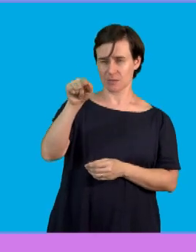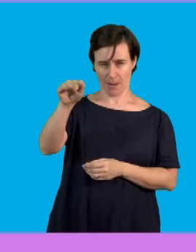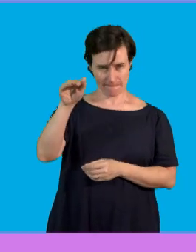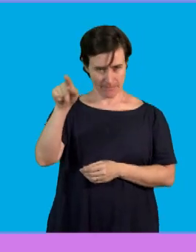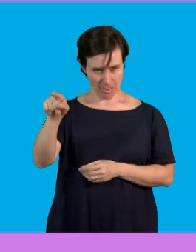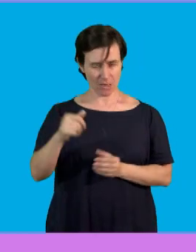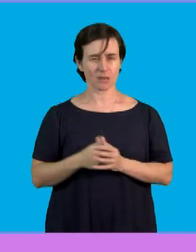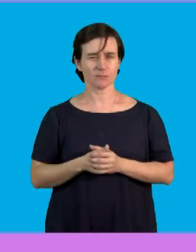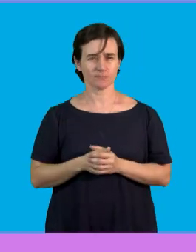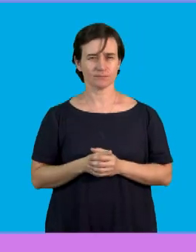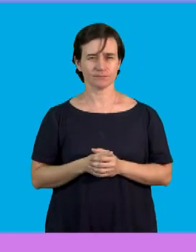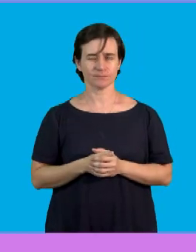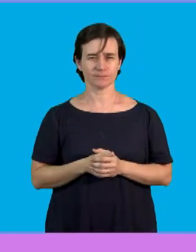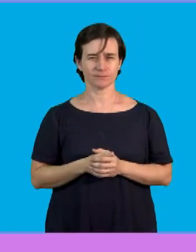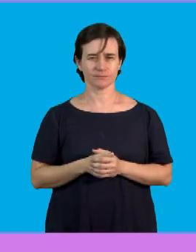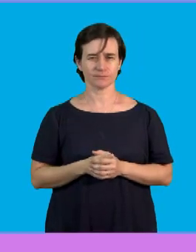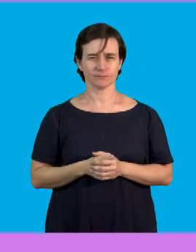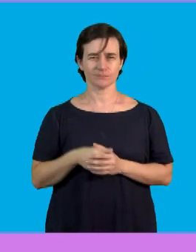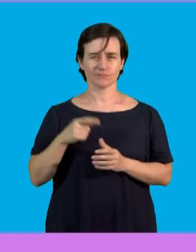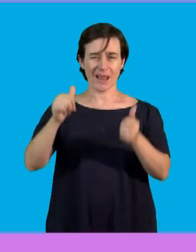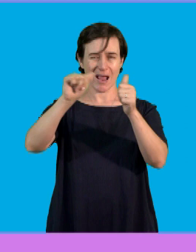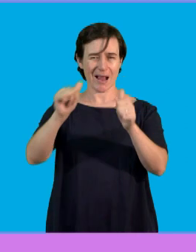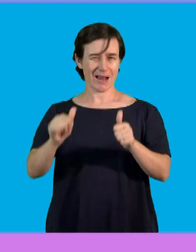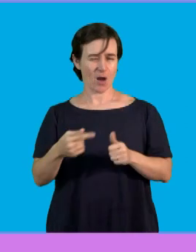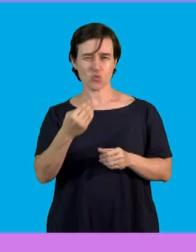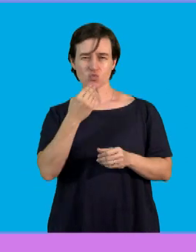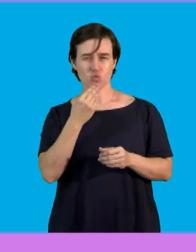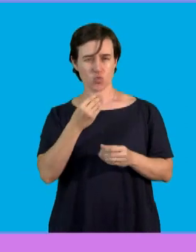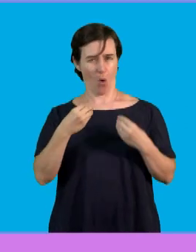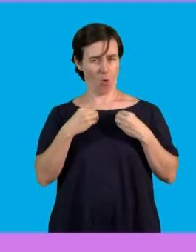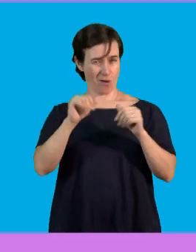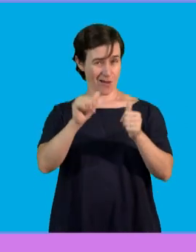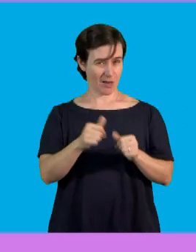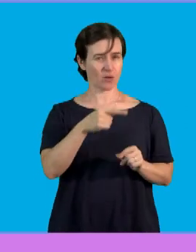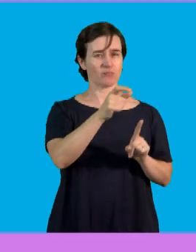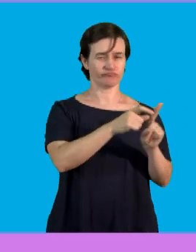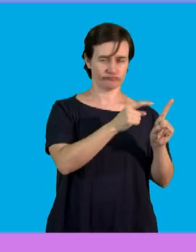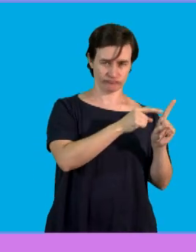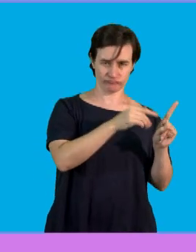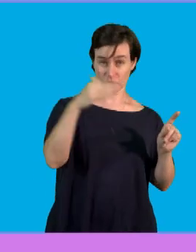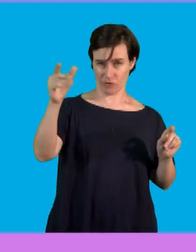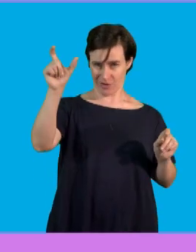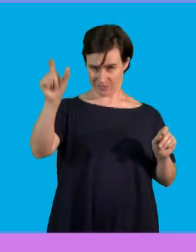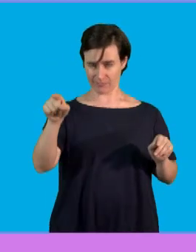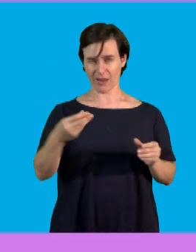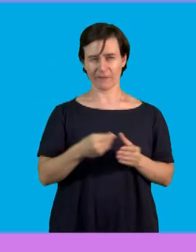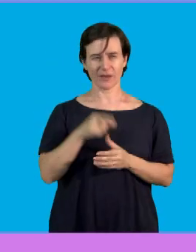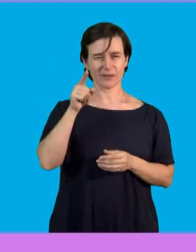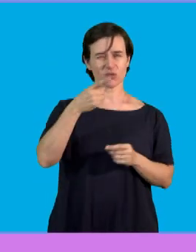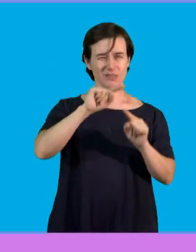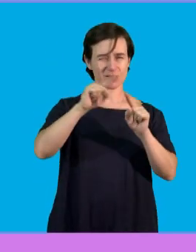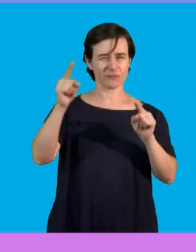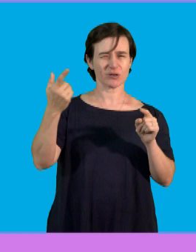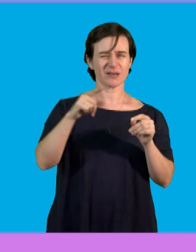Bank 2, and we have the account holder towards our right, and then we have all these transactions